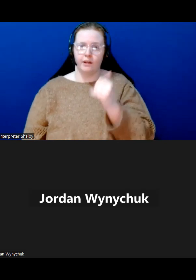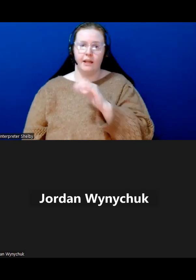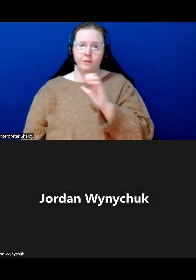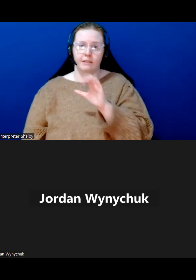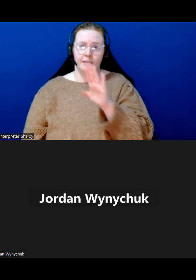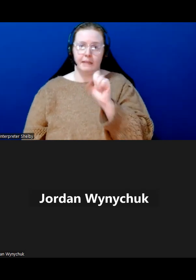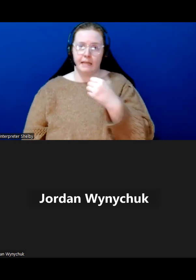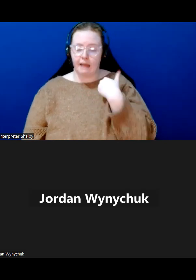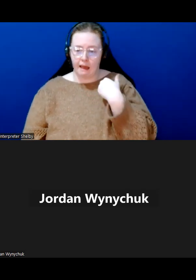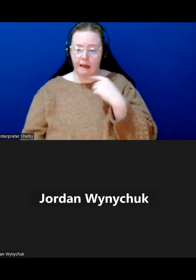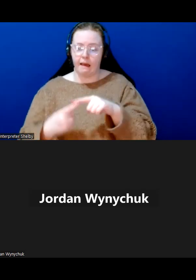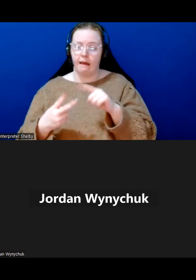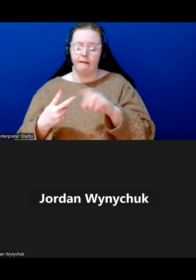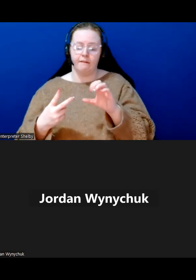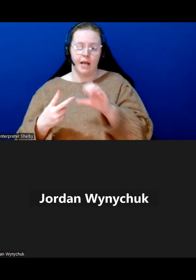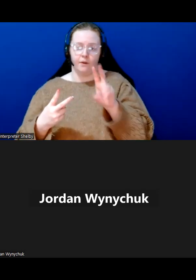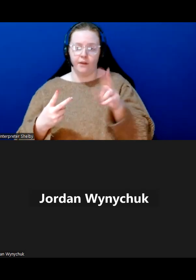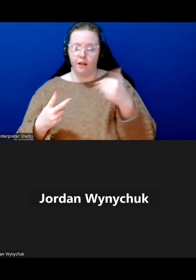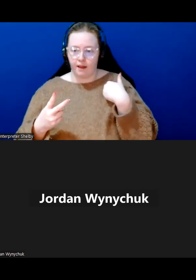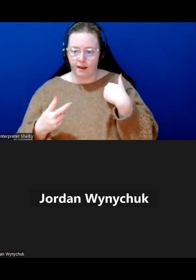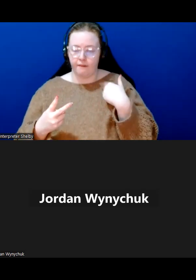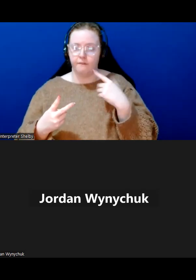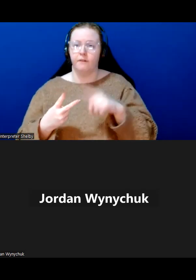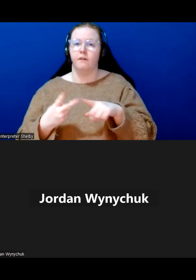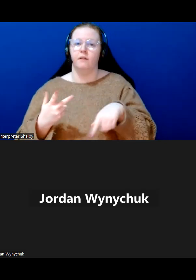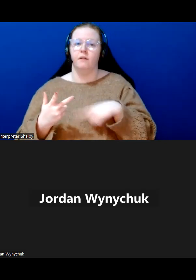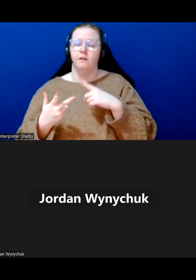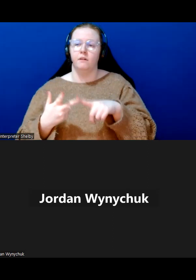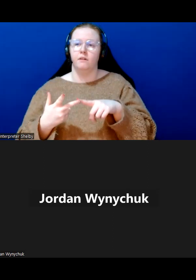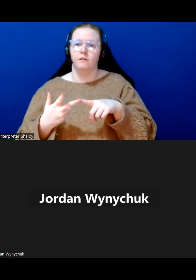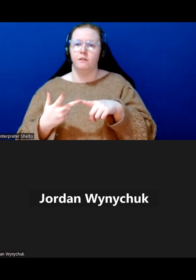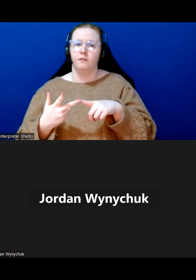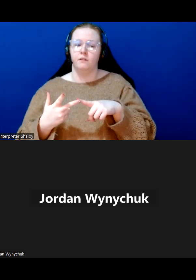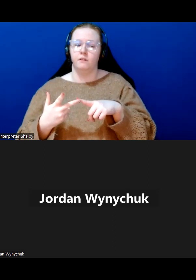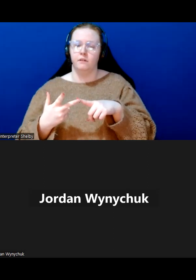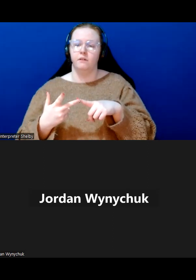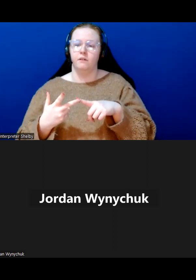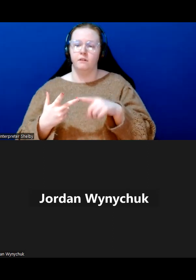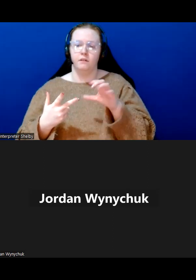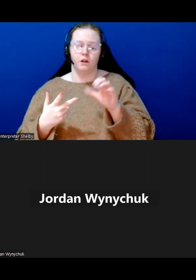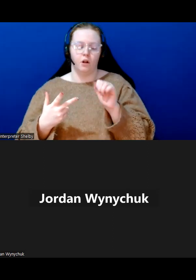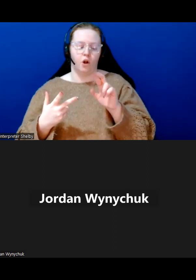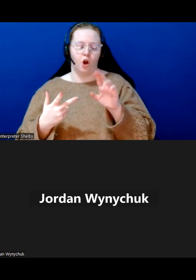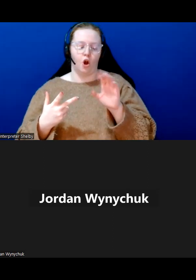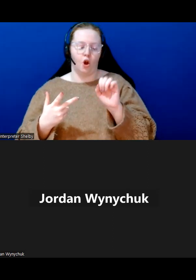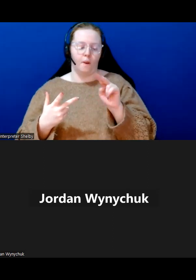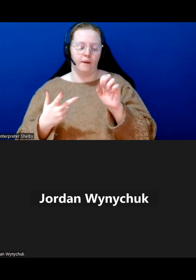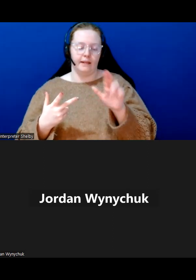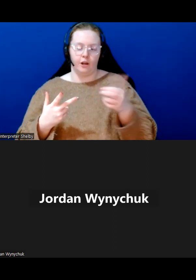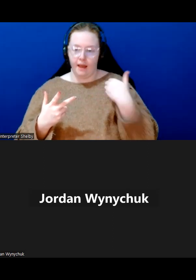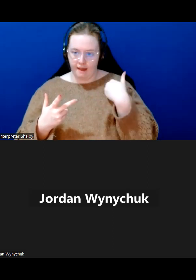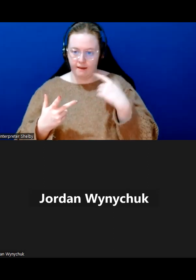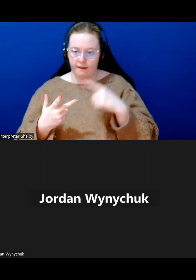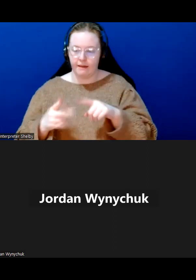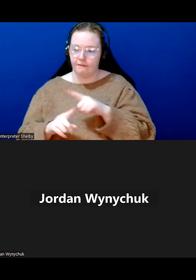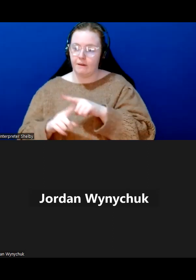them, Clarenville has them, and Carbonear has them, but they are slowly